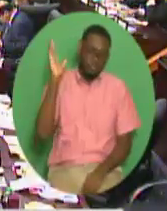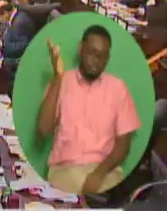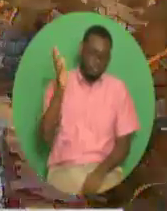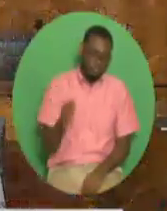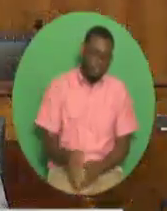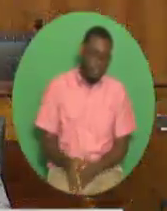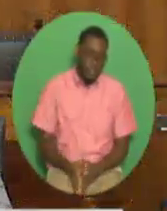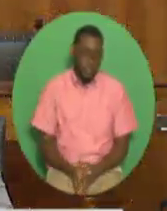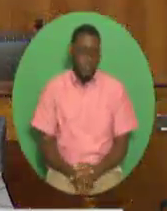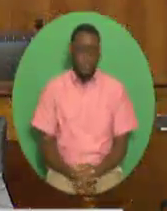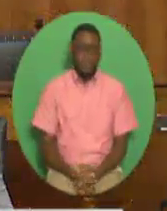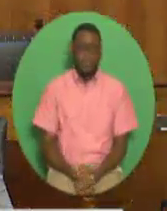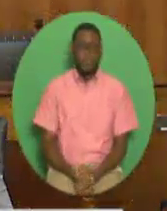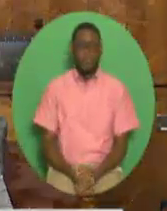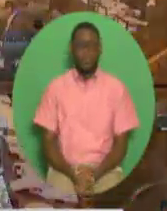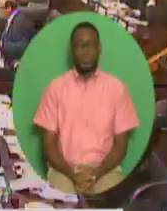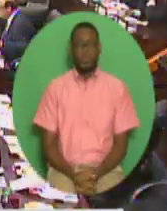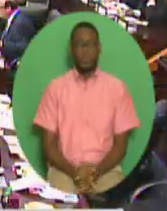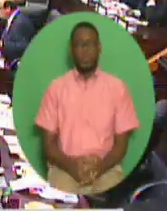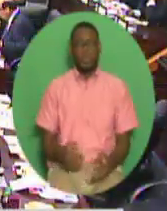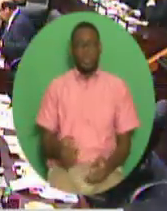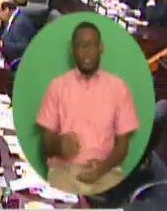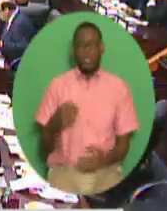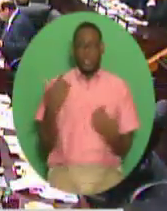Member for Diego Martin Central.